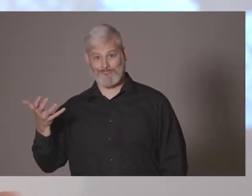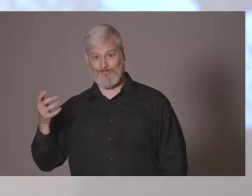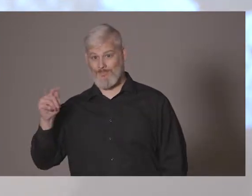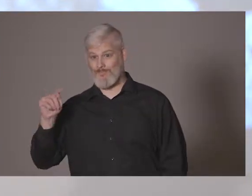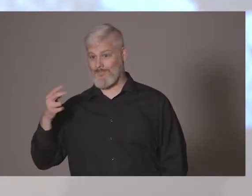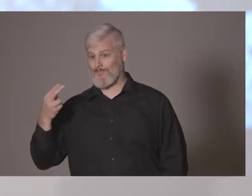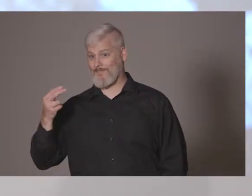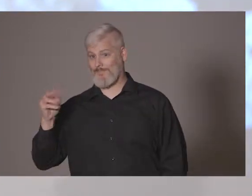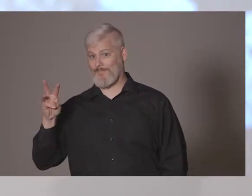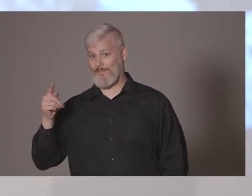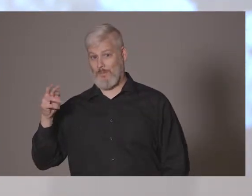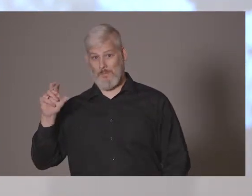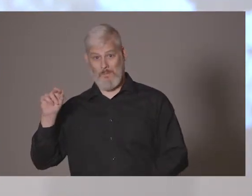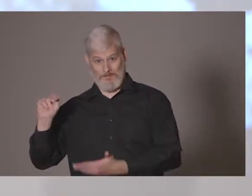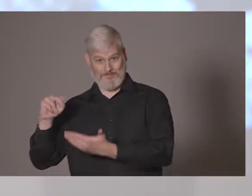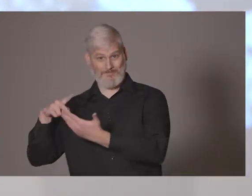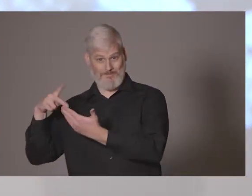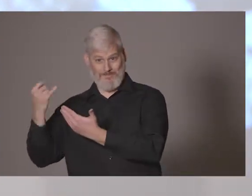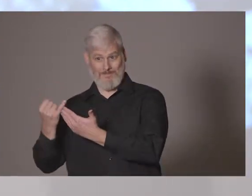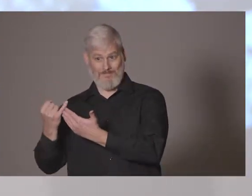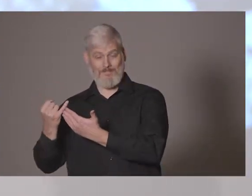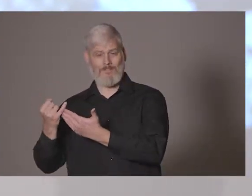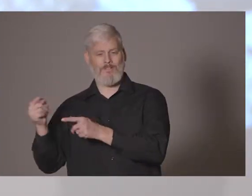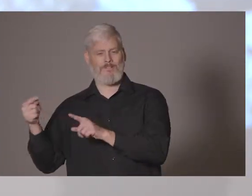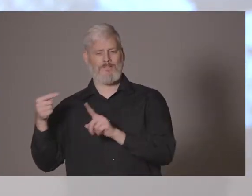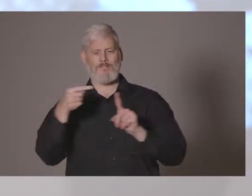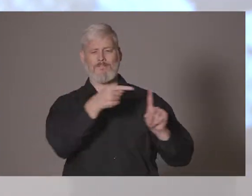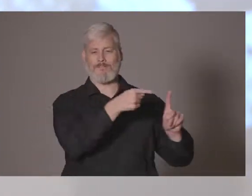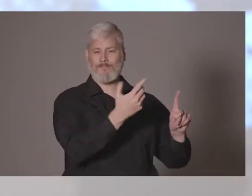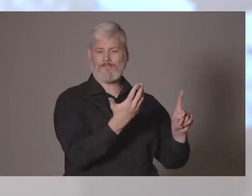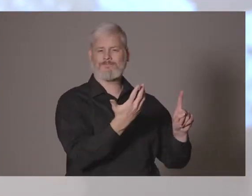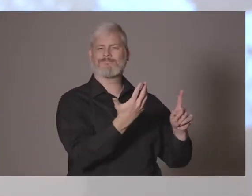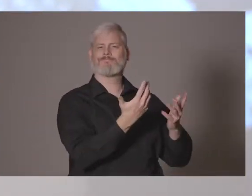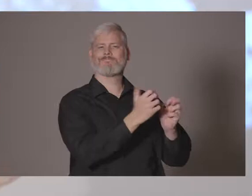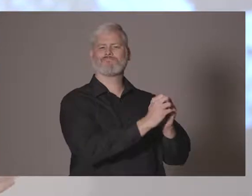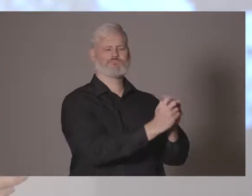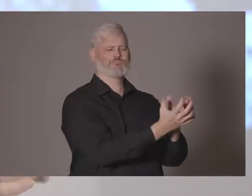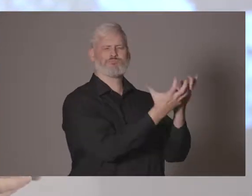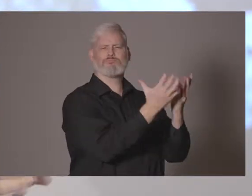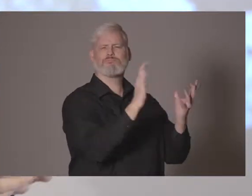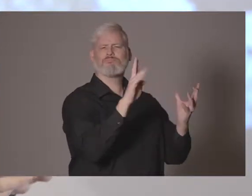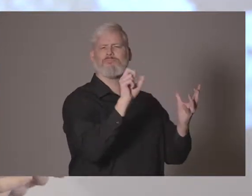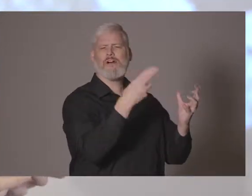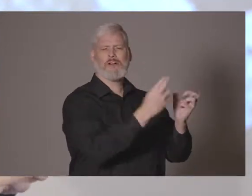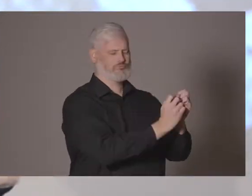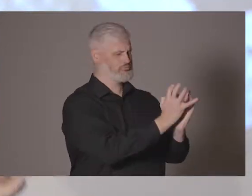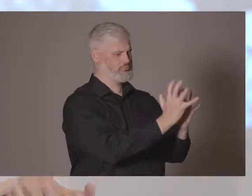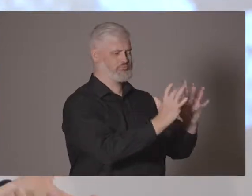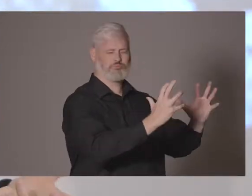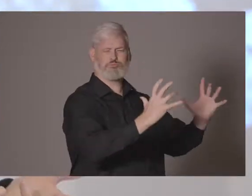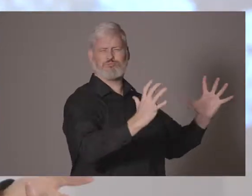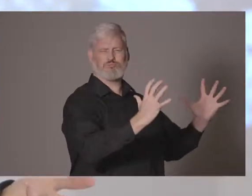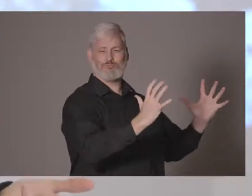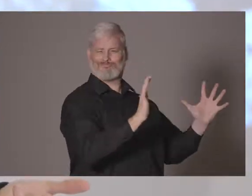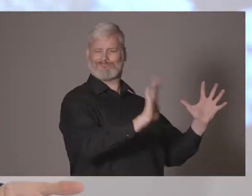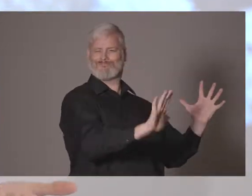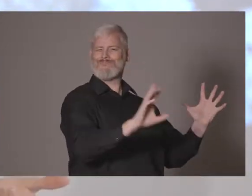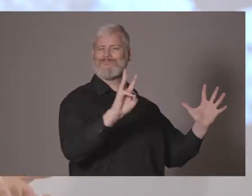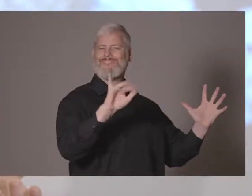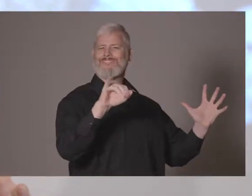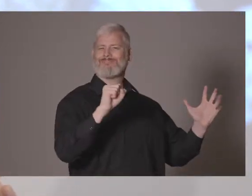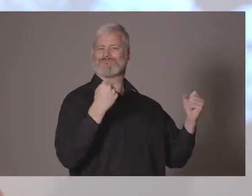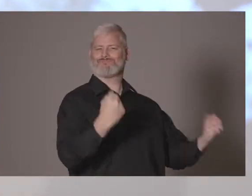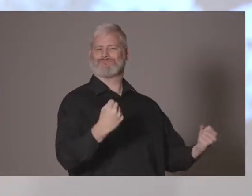The hawthorn is a very specific plant chosen to symbolize the heart of this